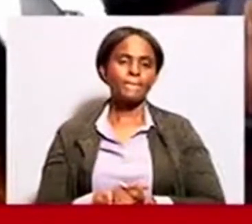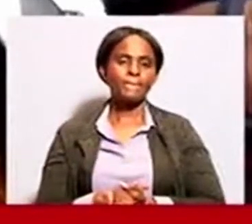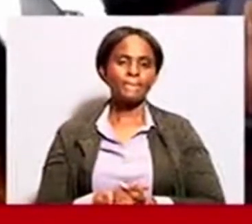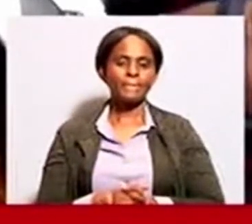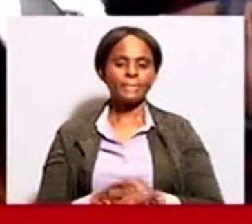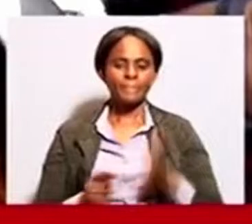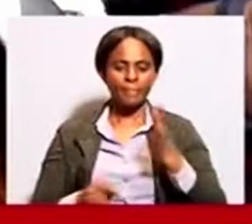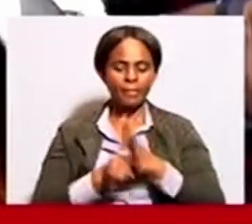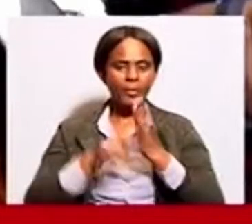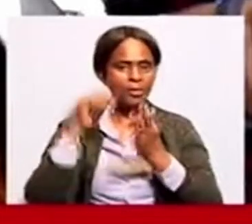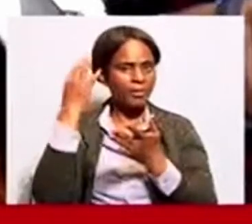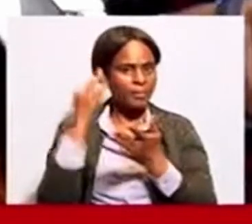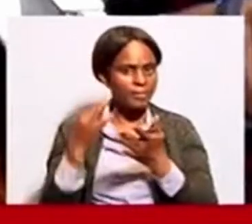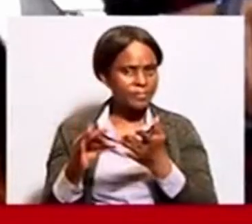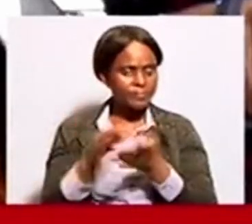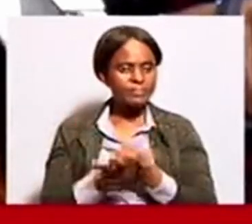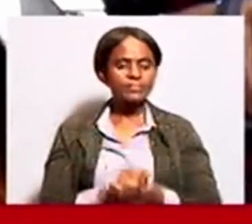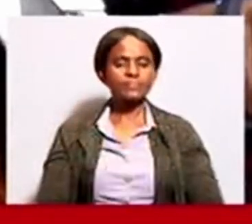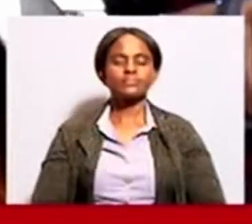Town clerk.